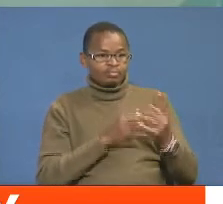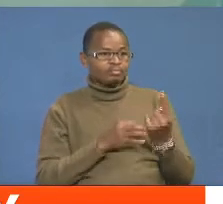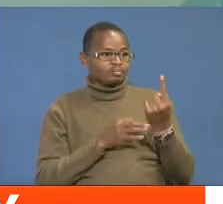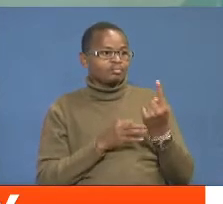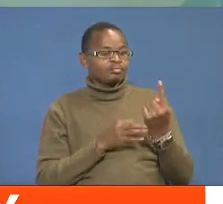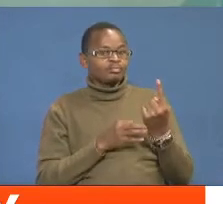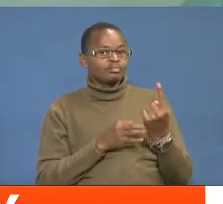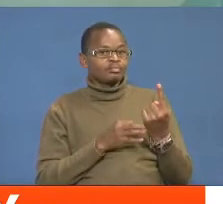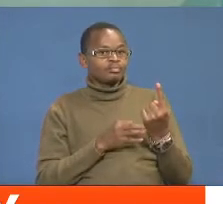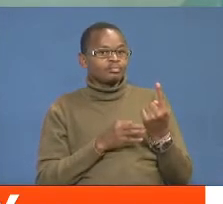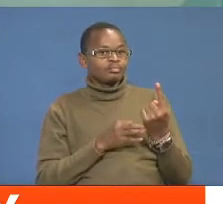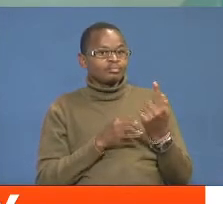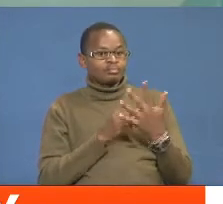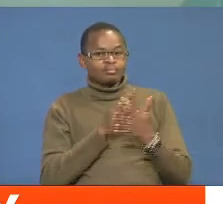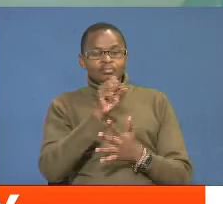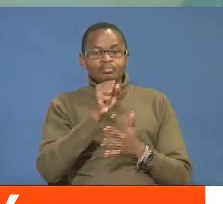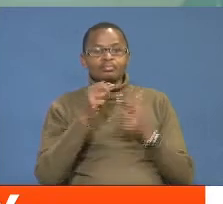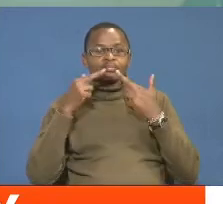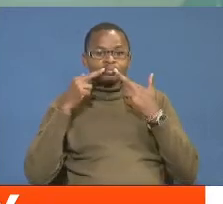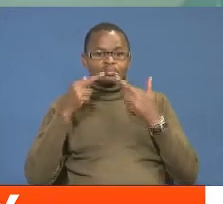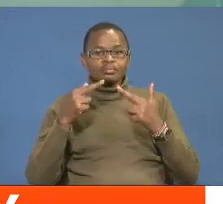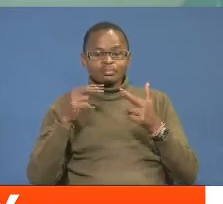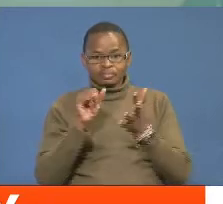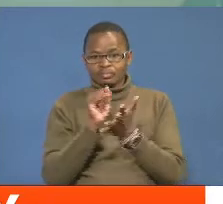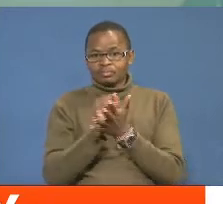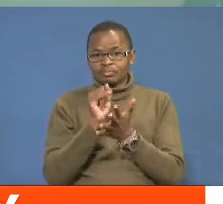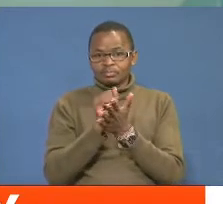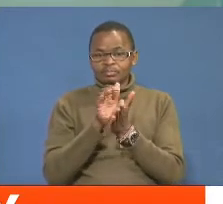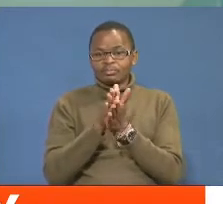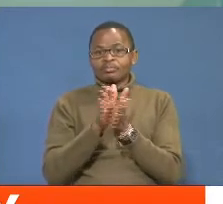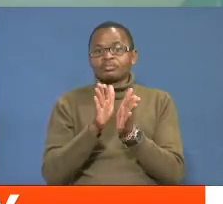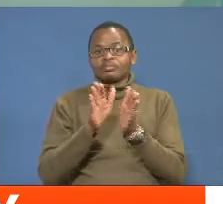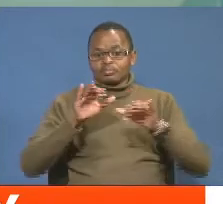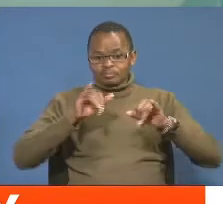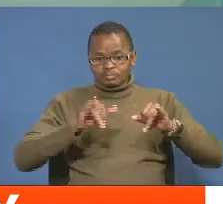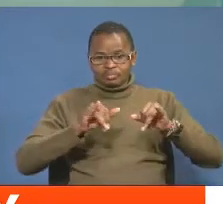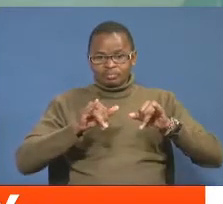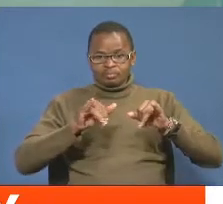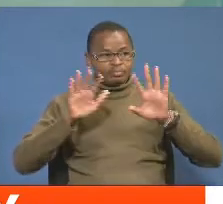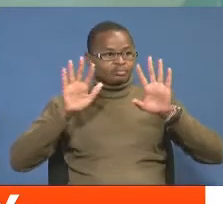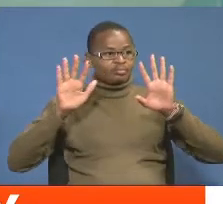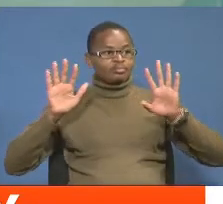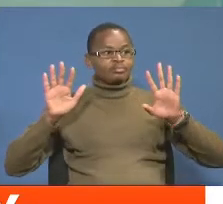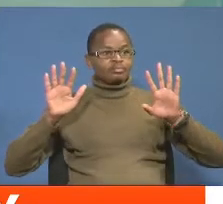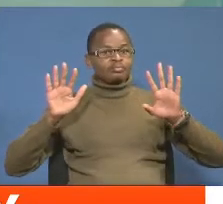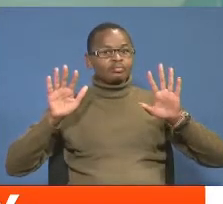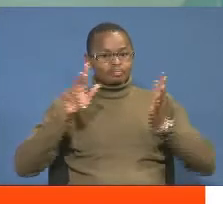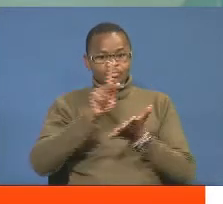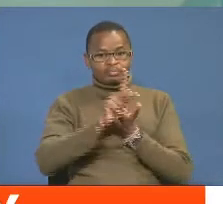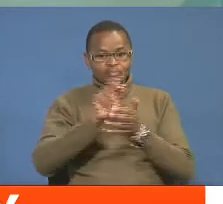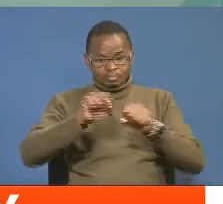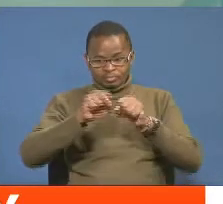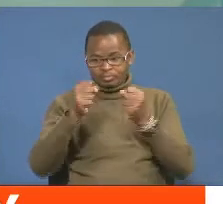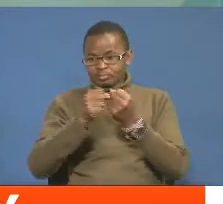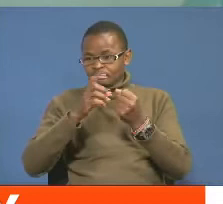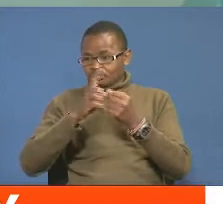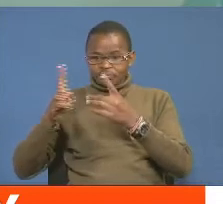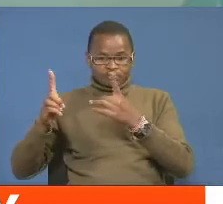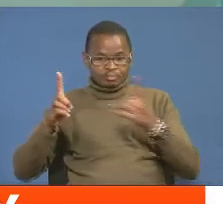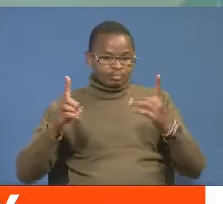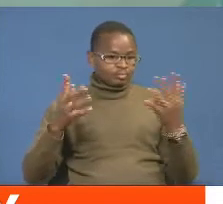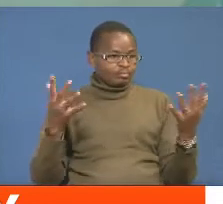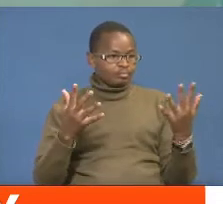One, as it was reported earlier, is that as a public, we've let down our guards when it comes to, you know, keeping social distance, washing our